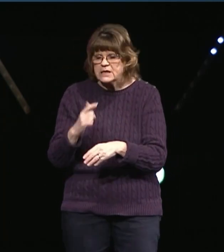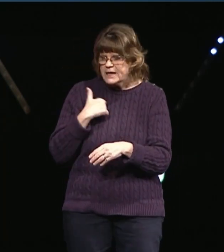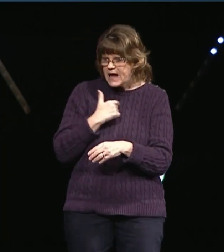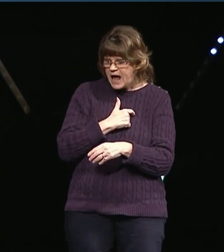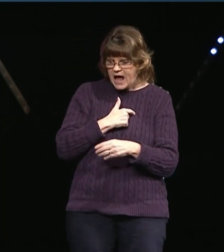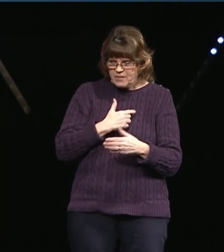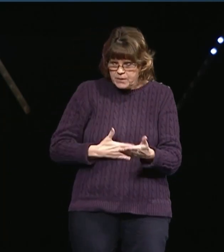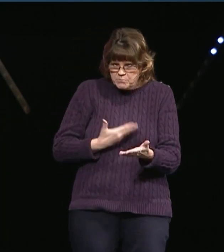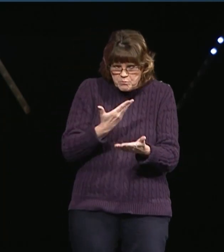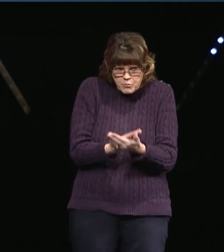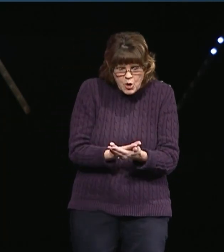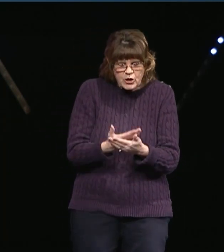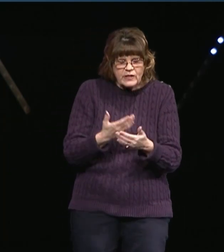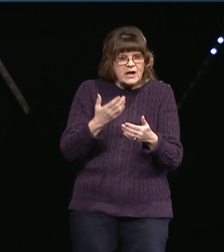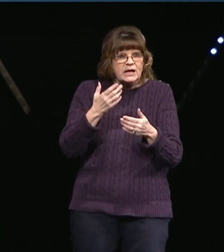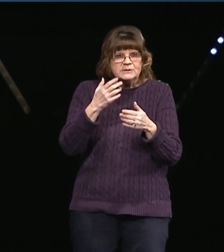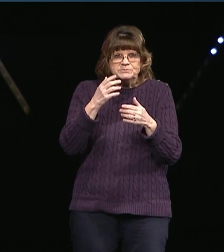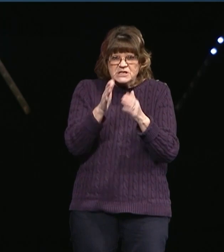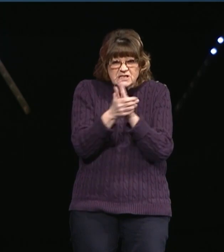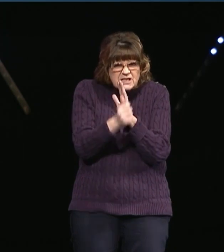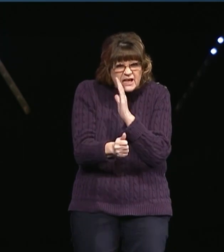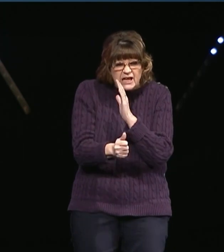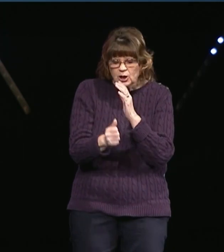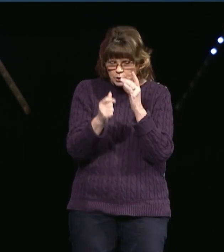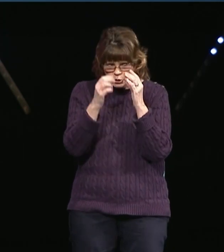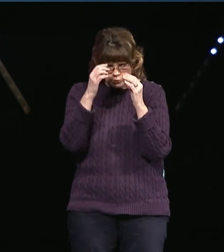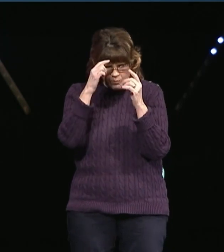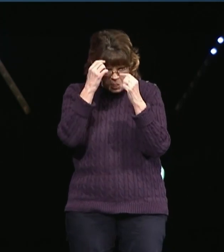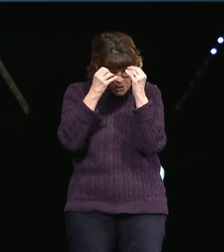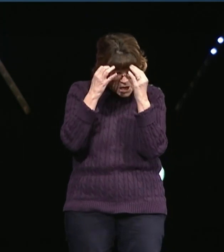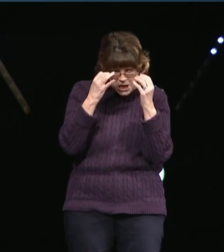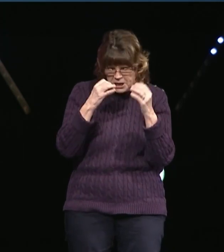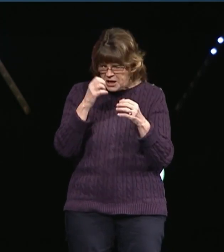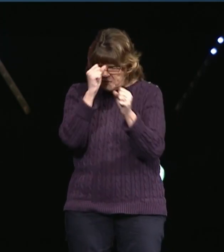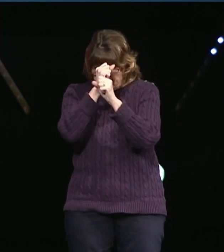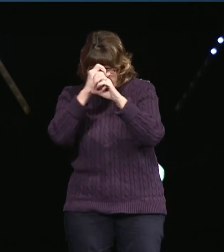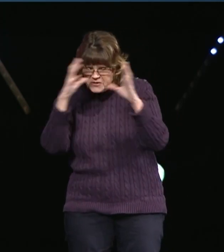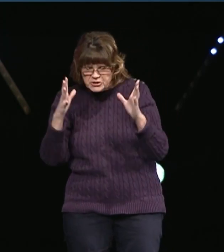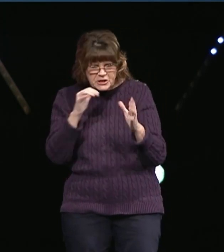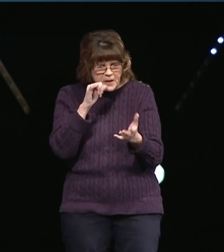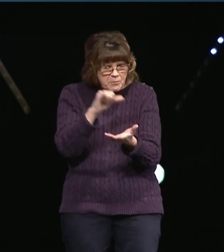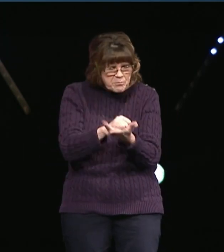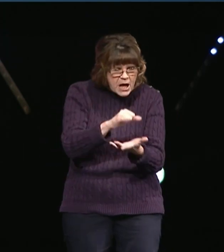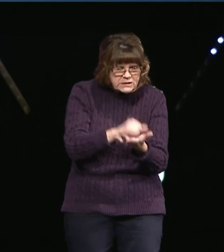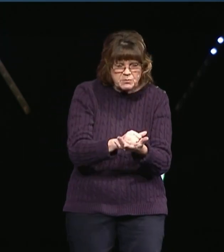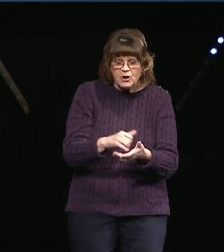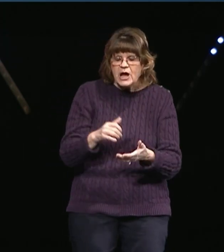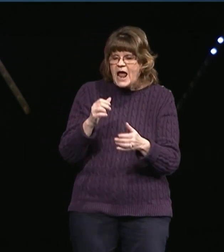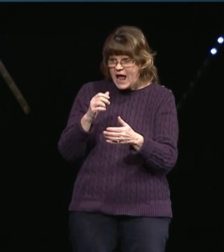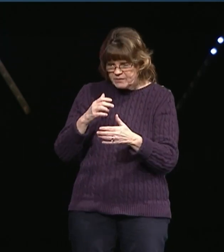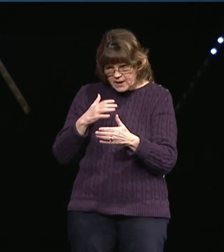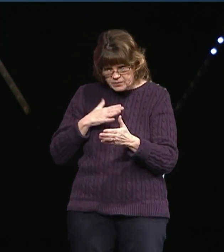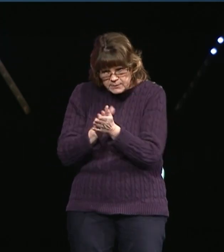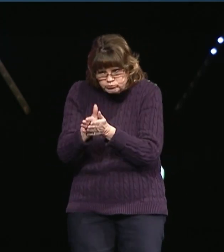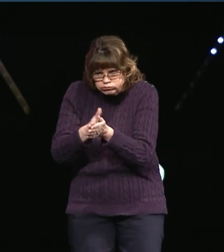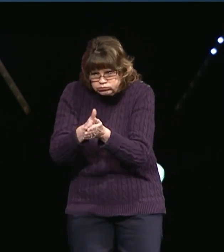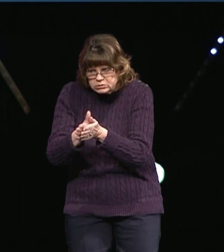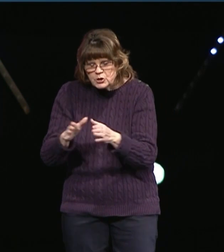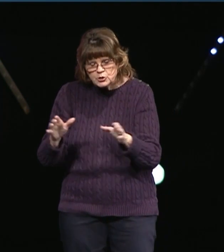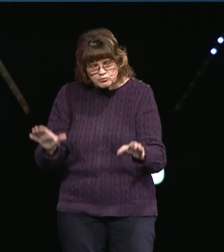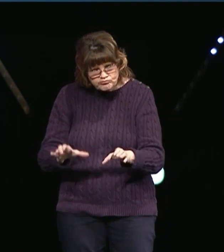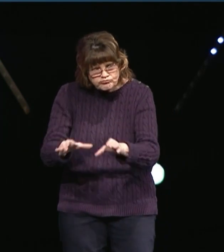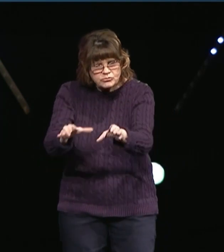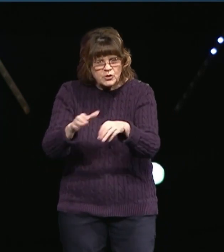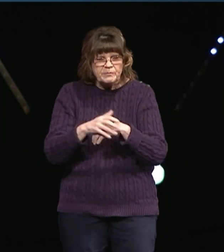innate skill to think far outside the box, envisioning the impossible, and the fortitude to make it happen. When others thought it